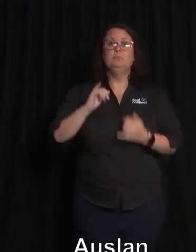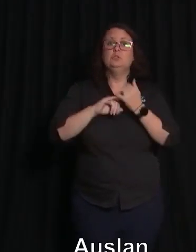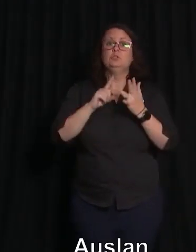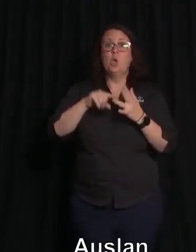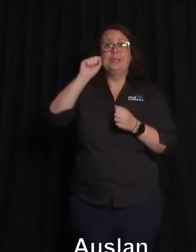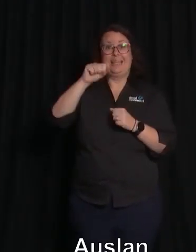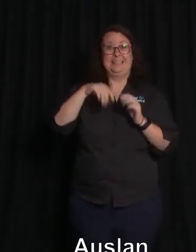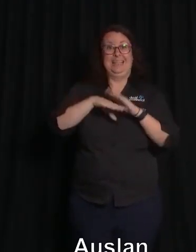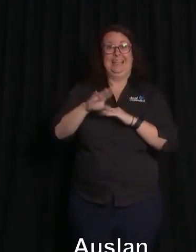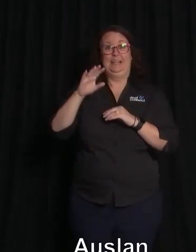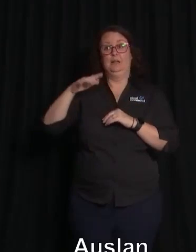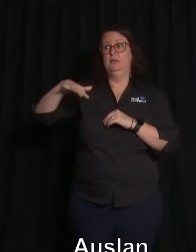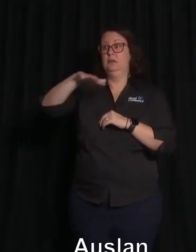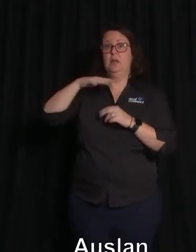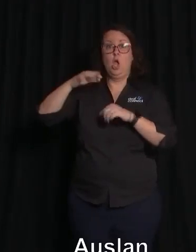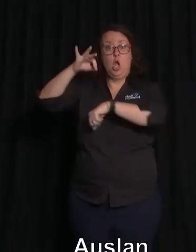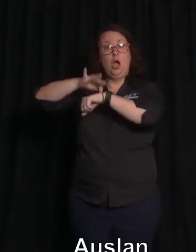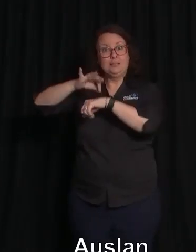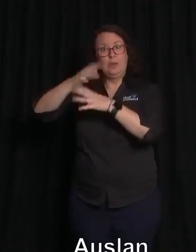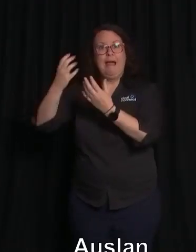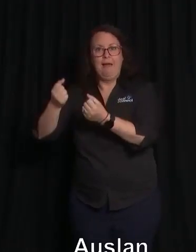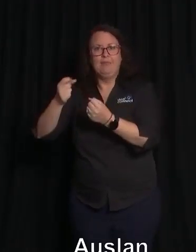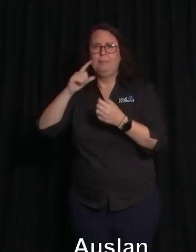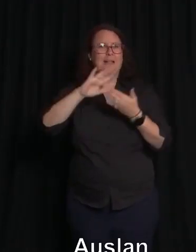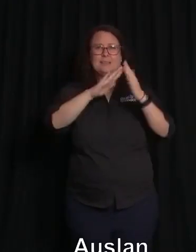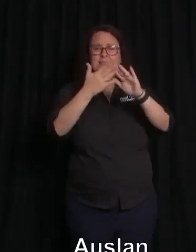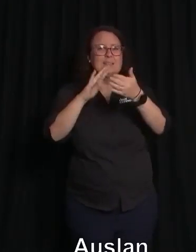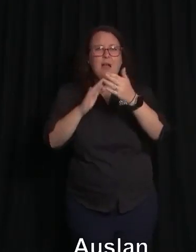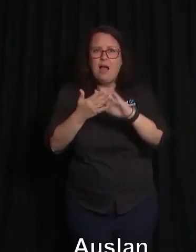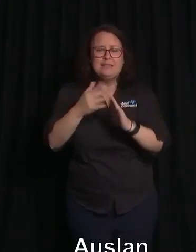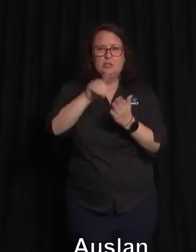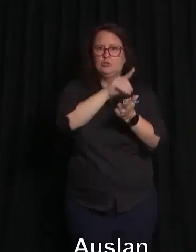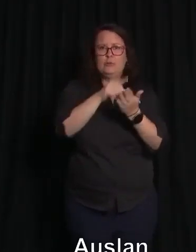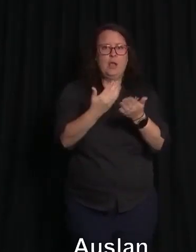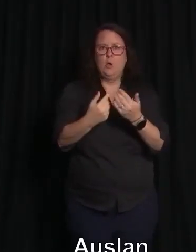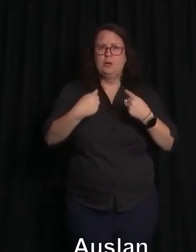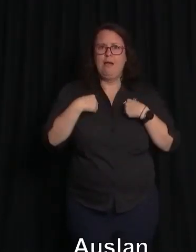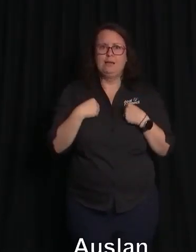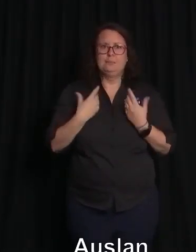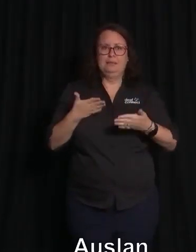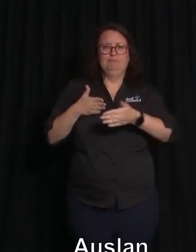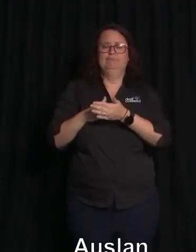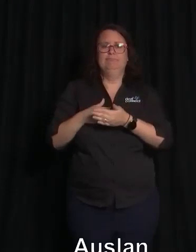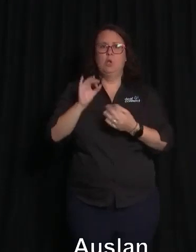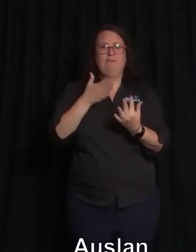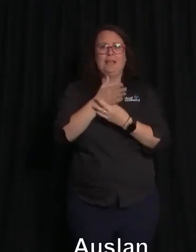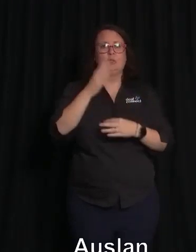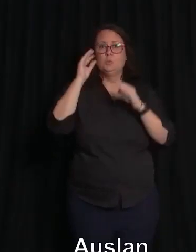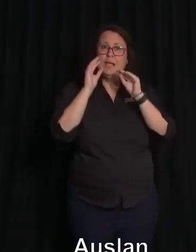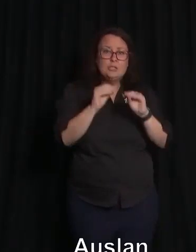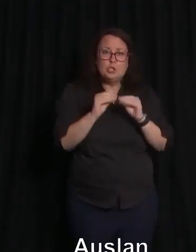we face challenges within society. We are discriminated, and therefore we don't have access to education, we don't have access